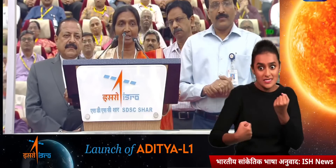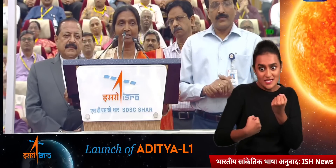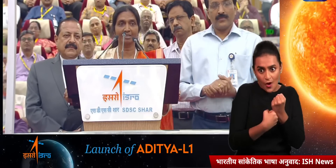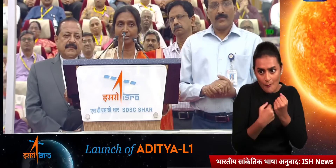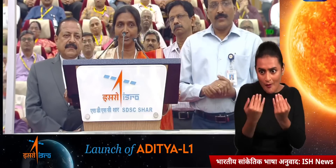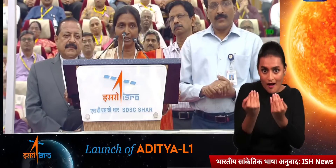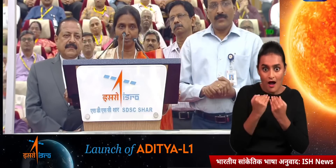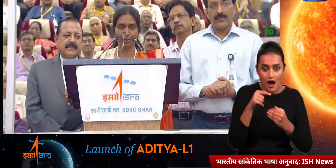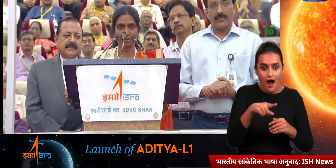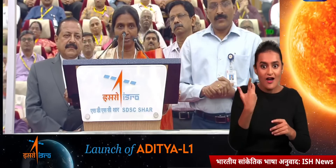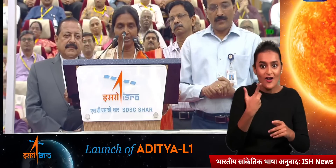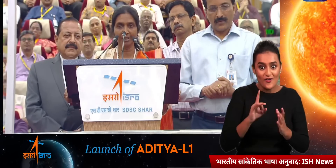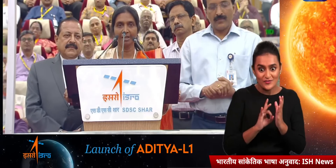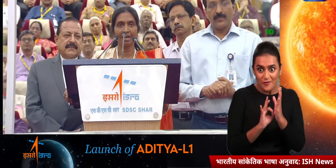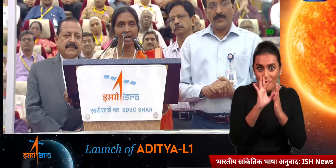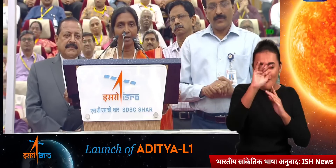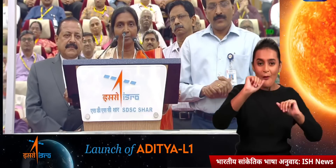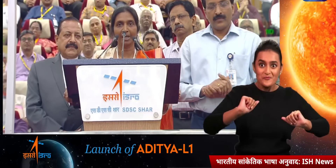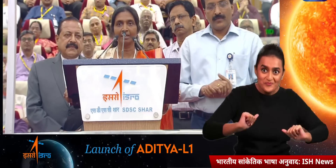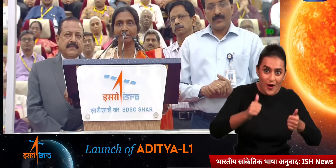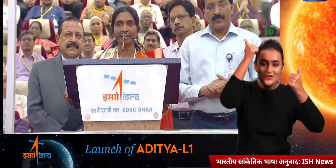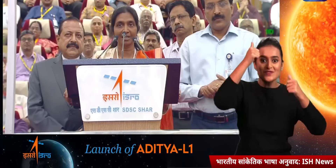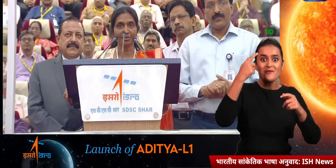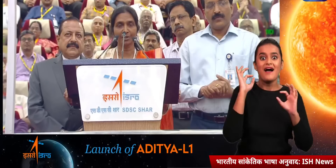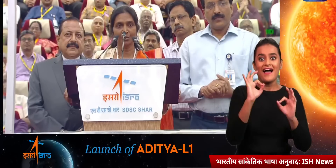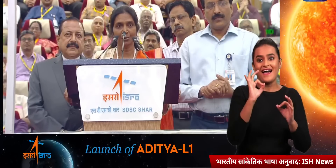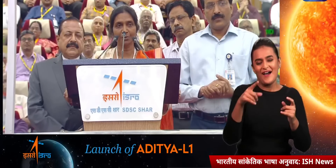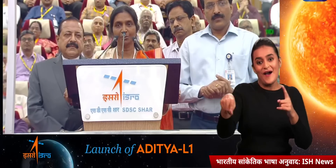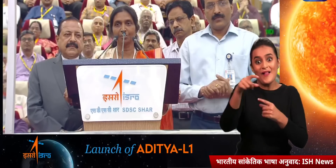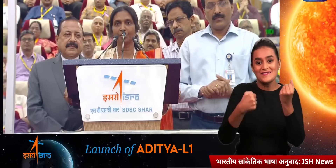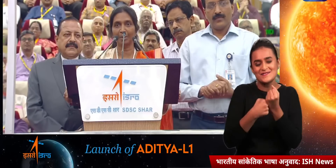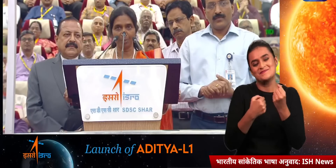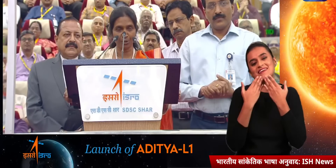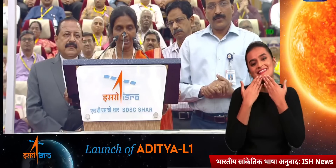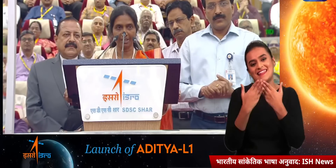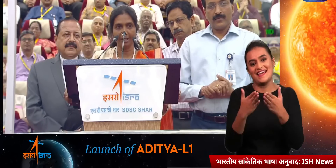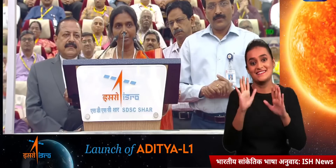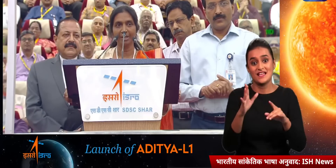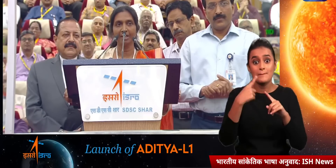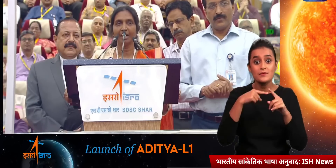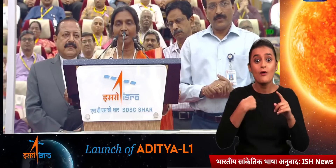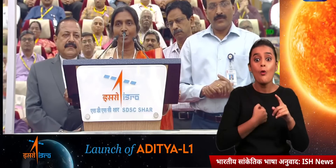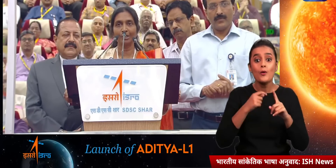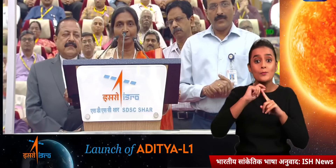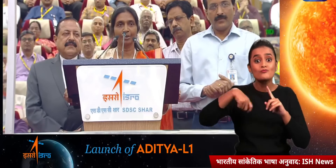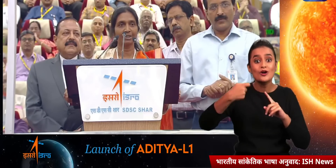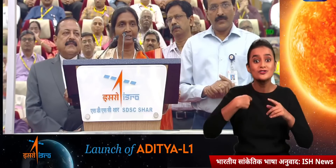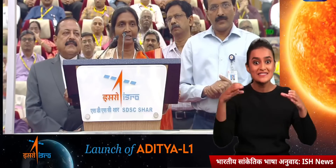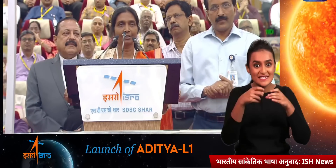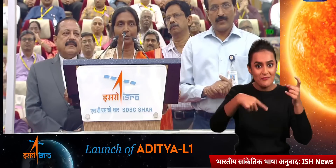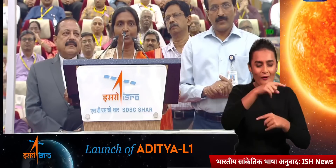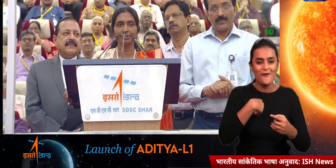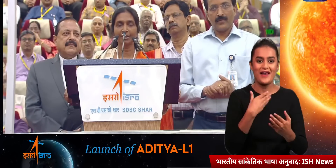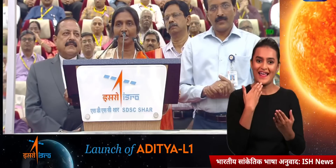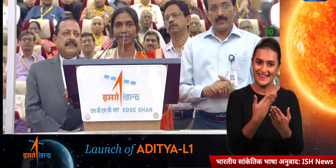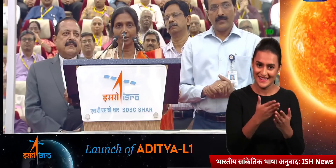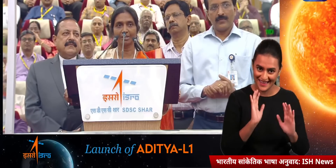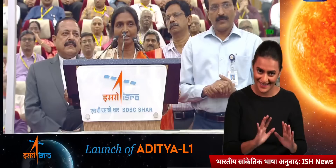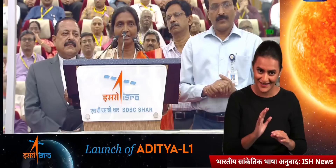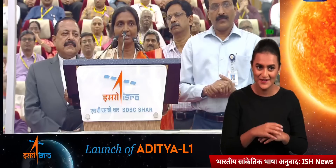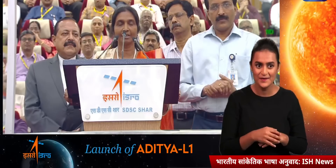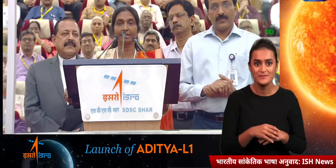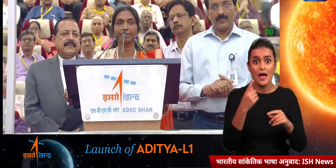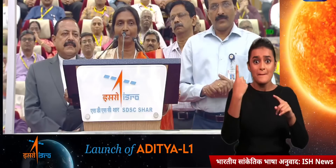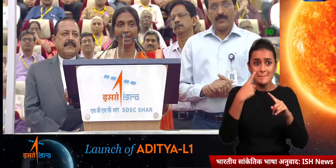for making this mission possible. And my thanks are due to my project team and all the project executives